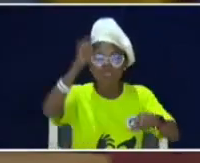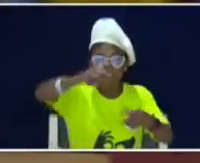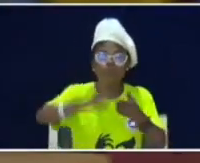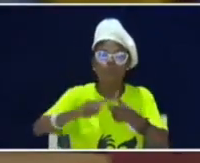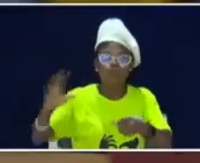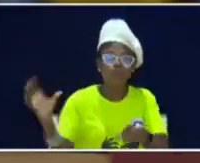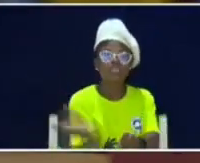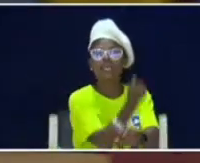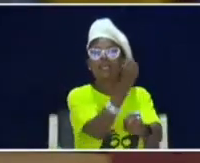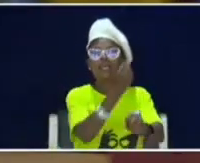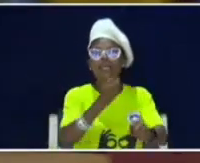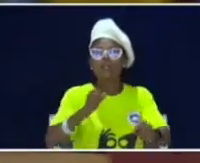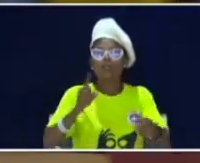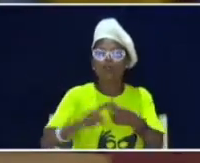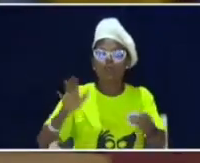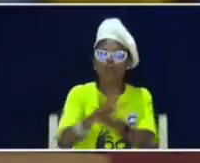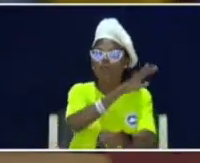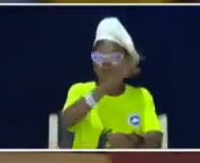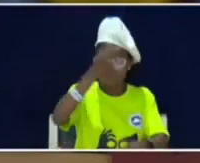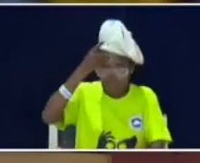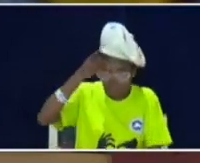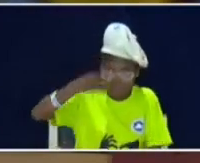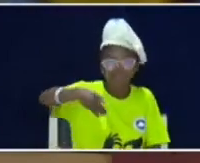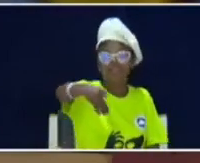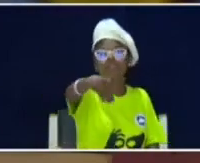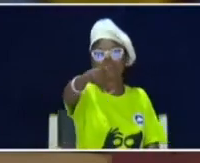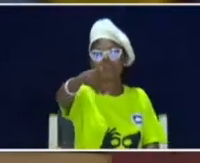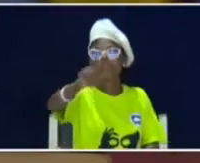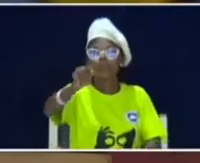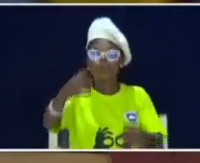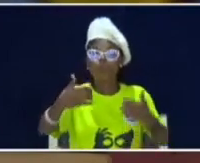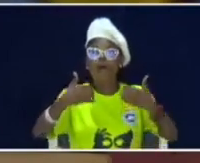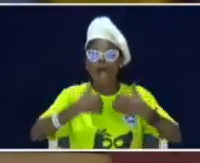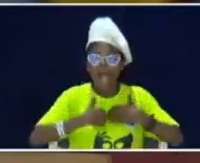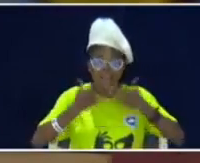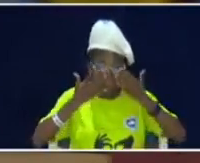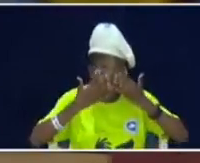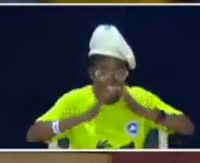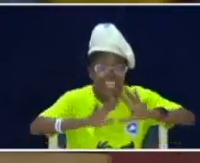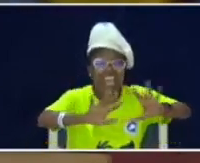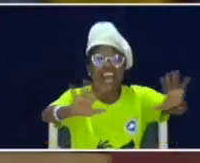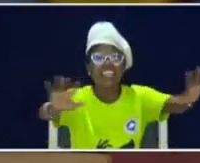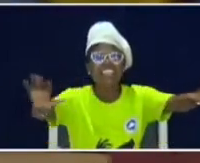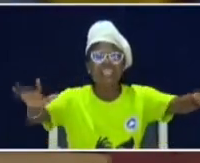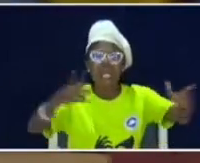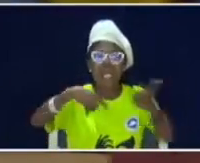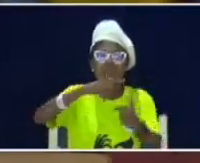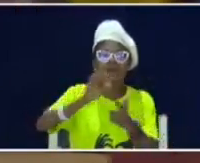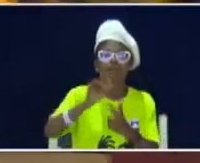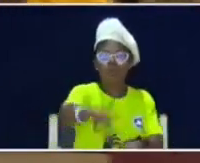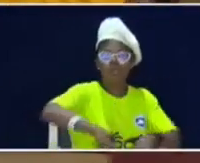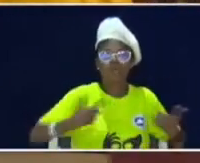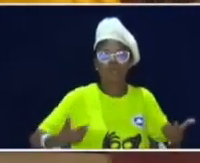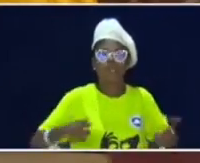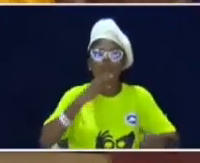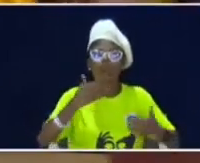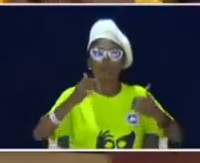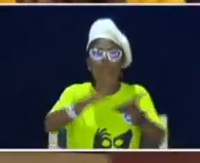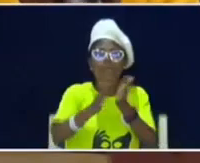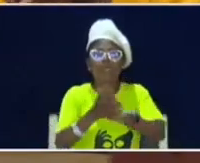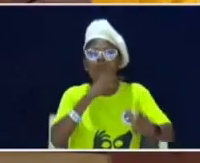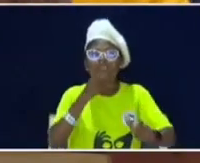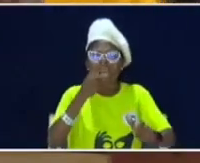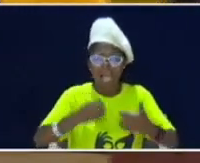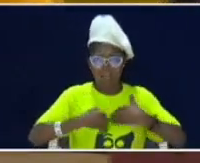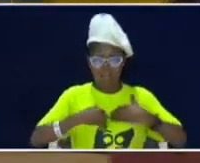fulfill purpose. You begin to have clarity about your life. You begin to have clarity